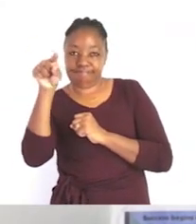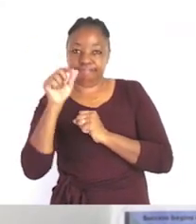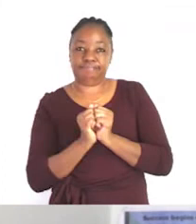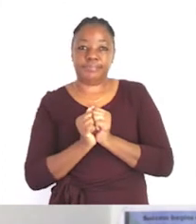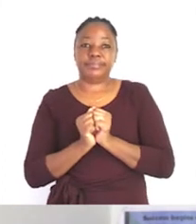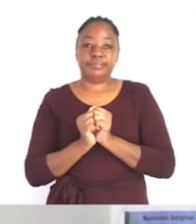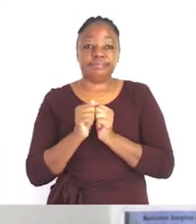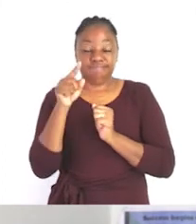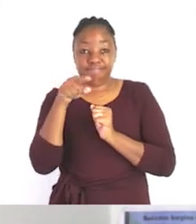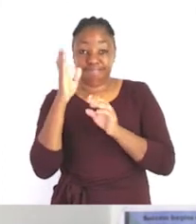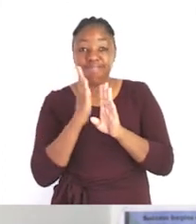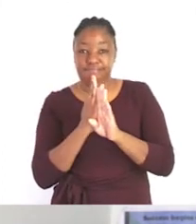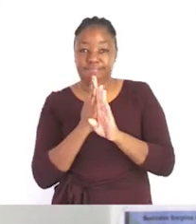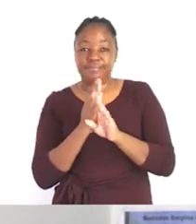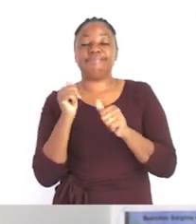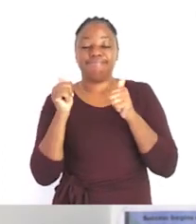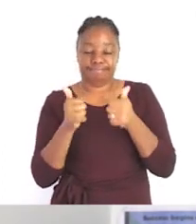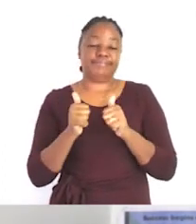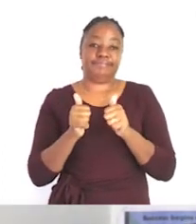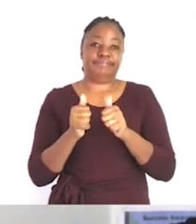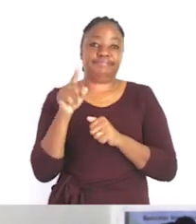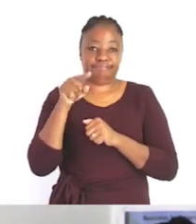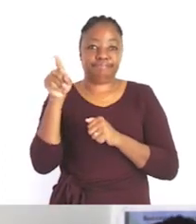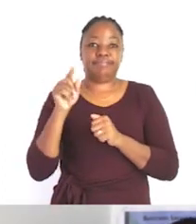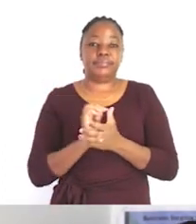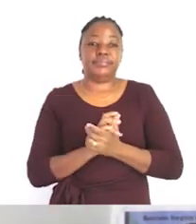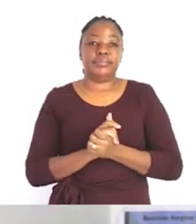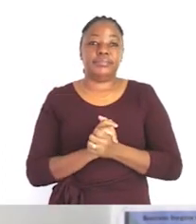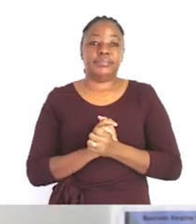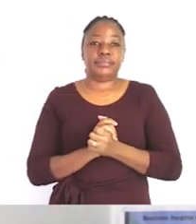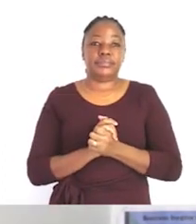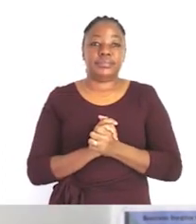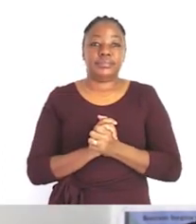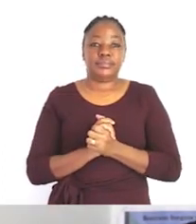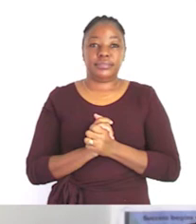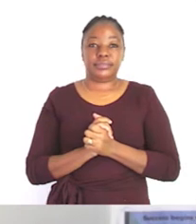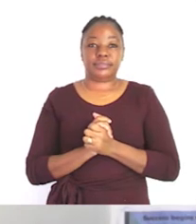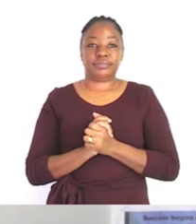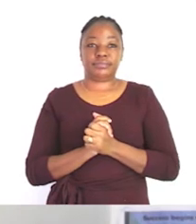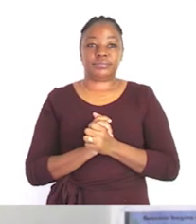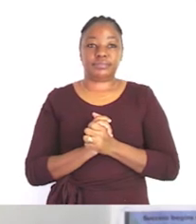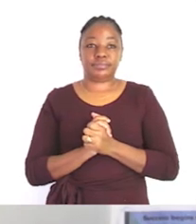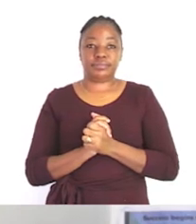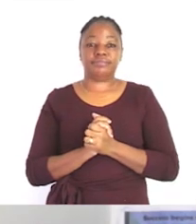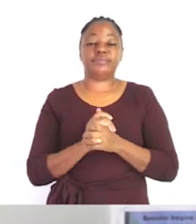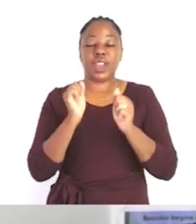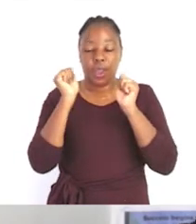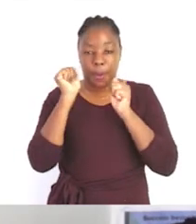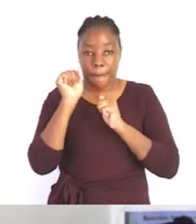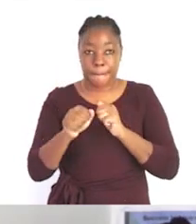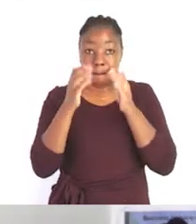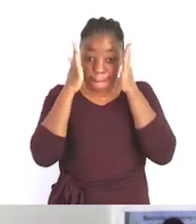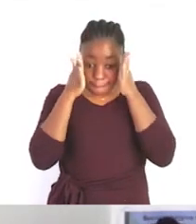Do you think it's correct? Yes, they are all correct. But like I said before, you must check your